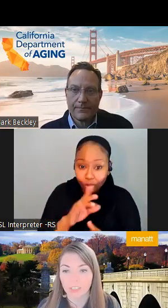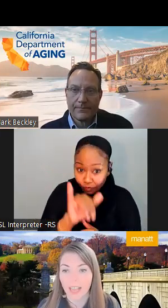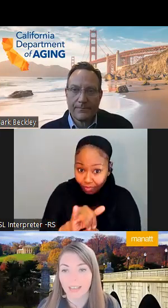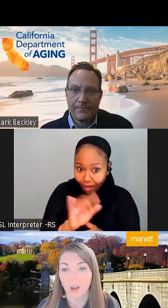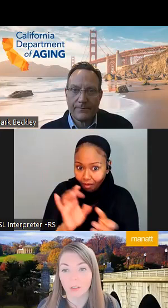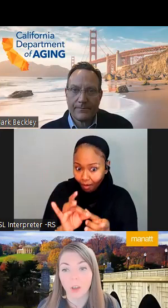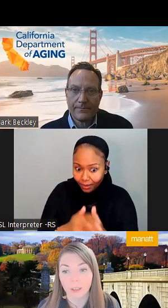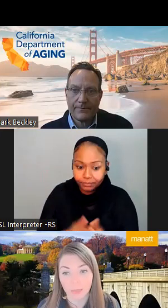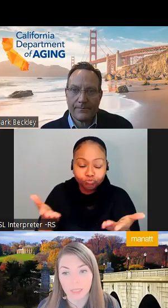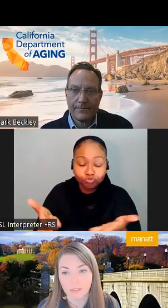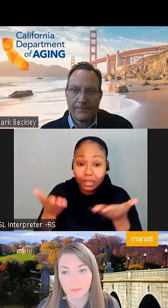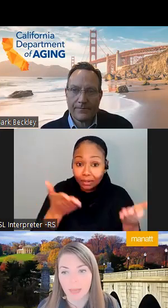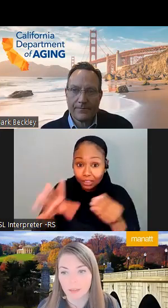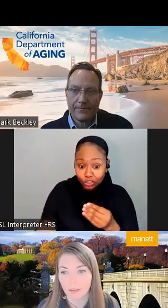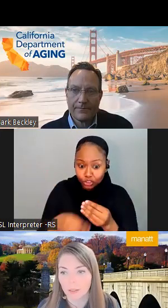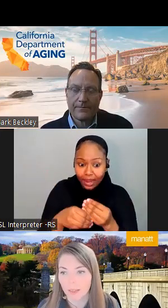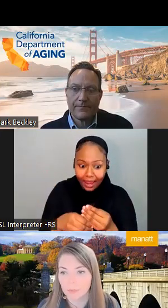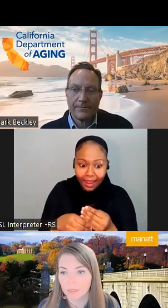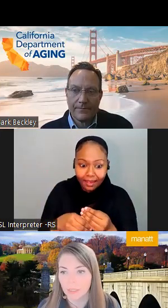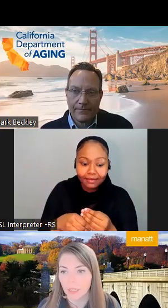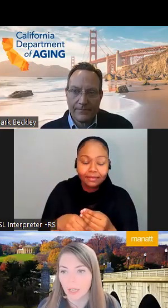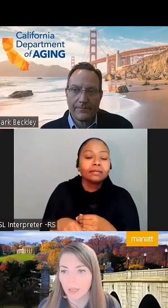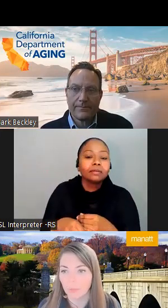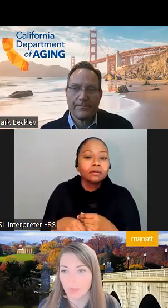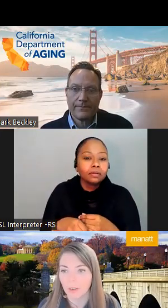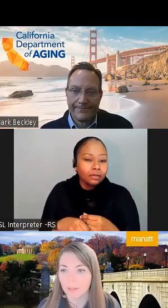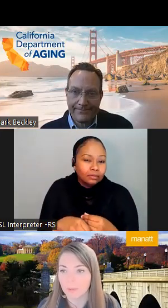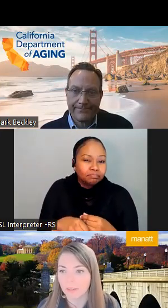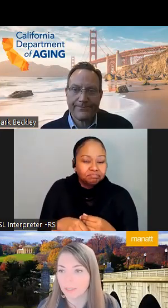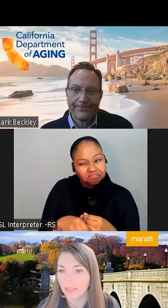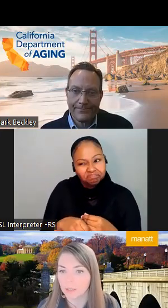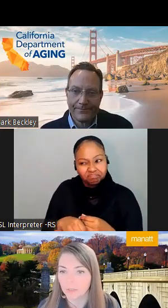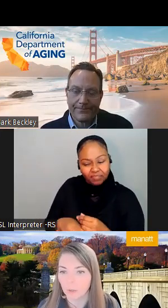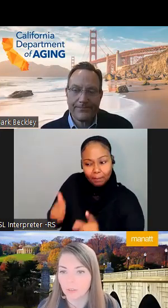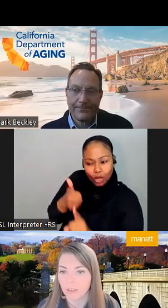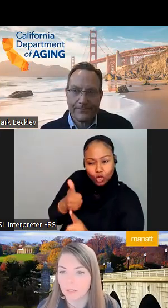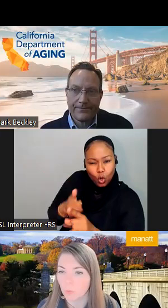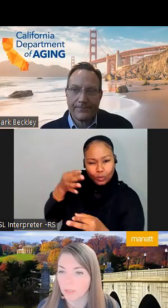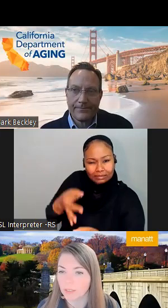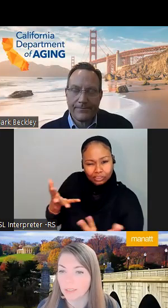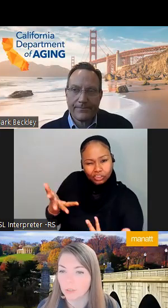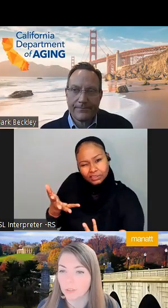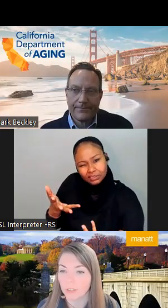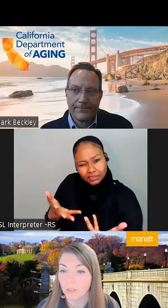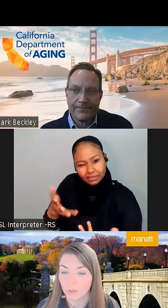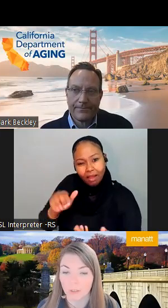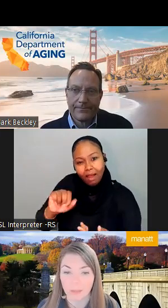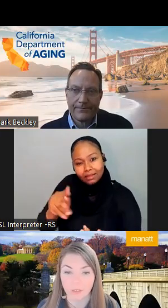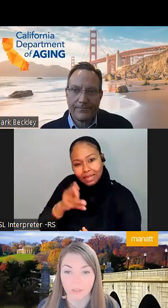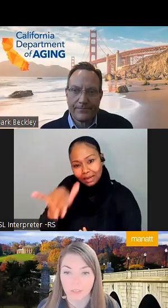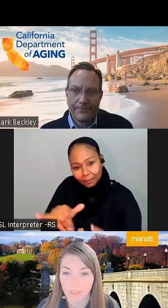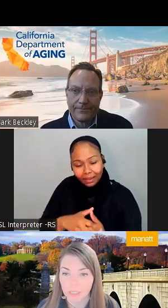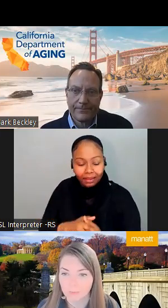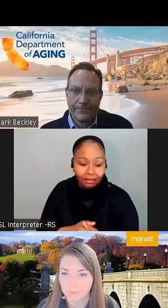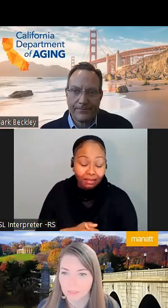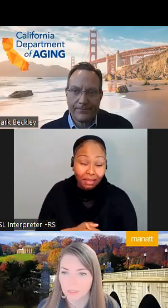A recommendation to add autonomy to the balance concept. There must be some accounting for what residents want in addition to concerns